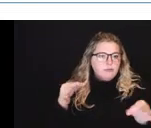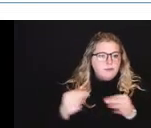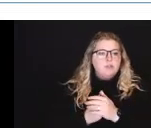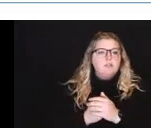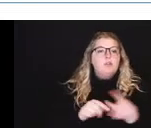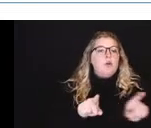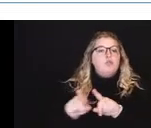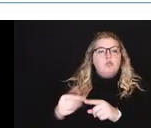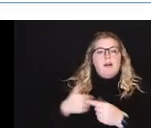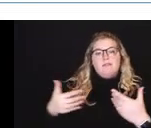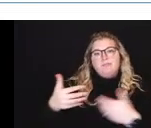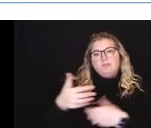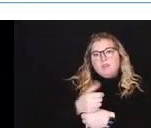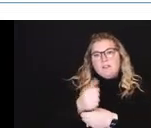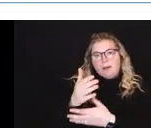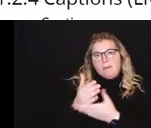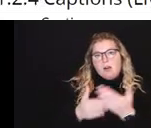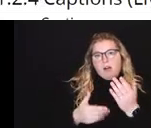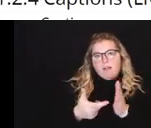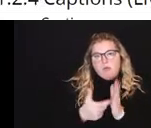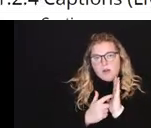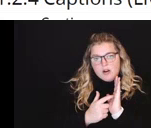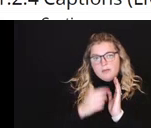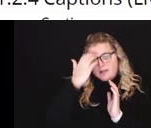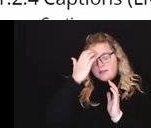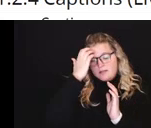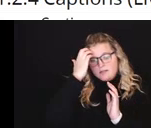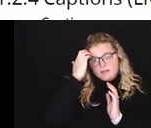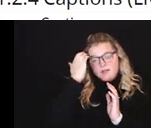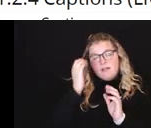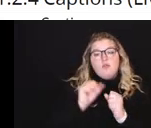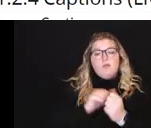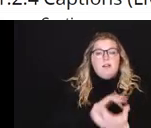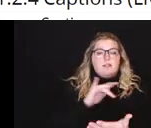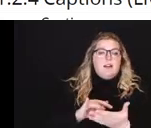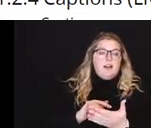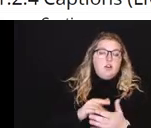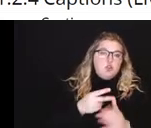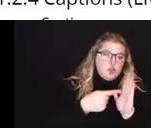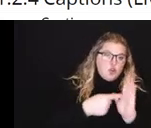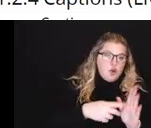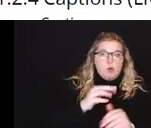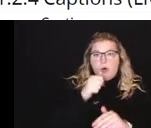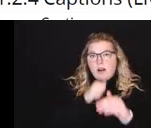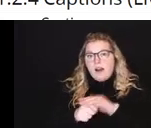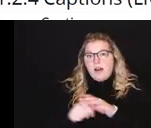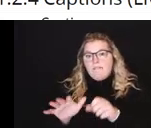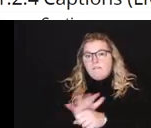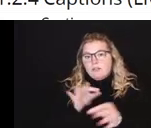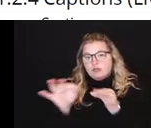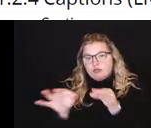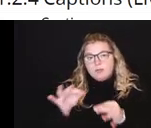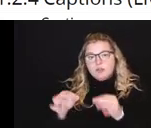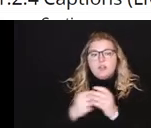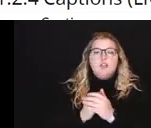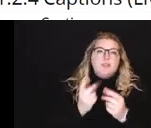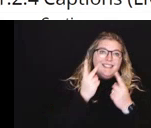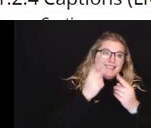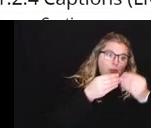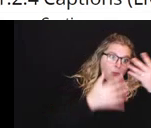of the requirement that's visible. You can select show or hide full description to see more or hide more of that